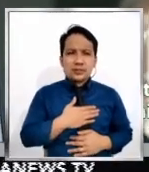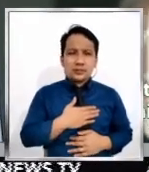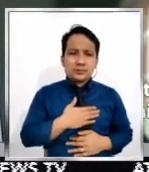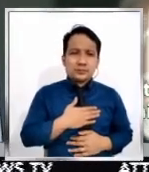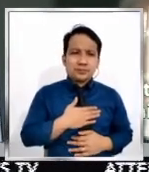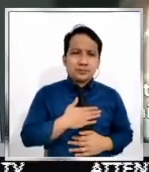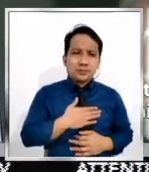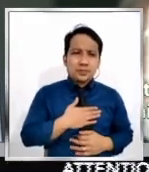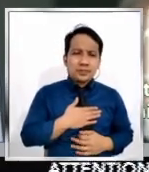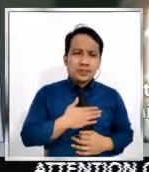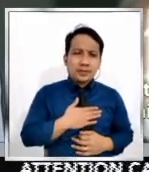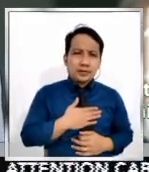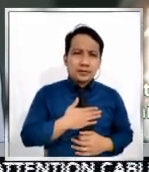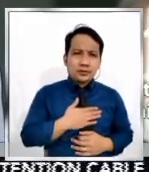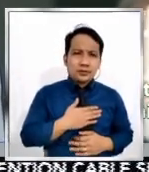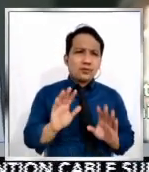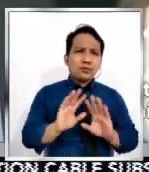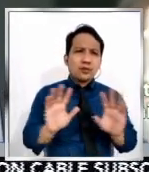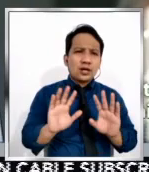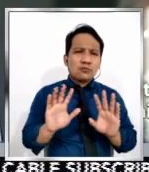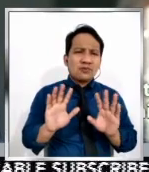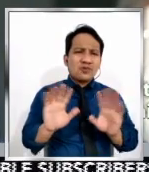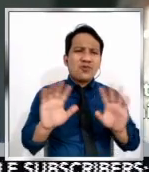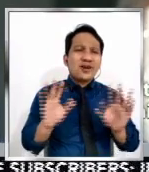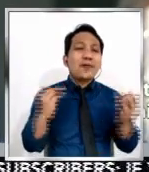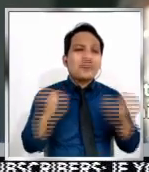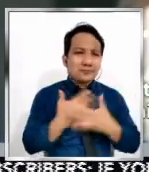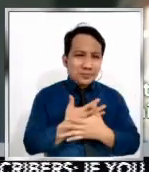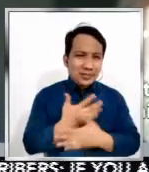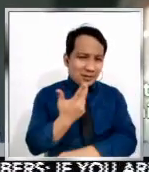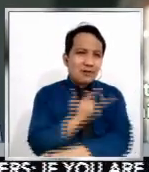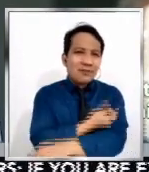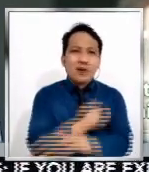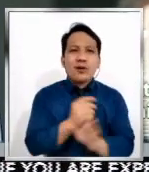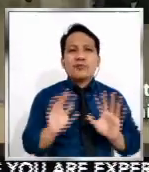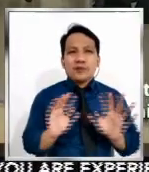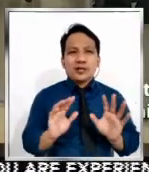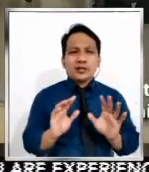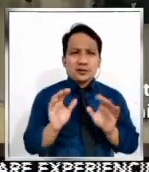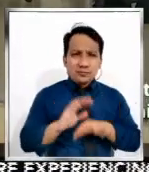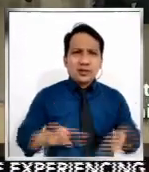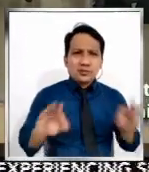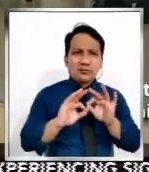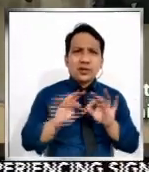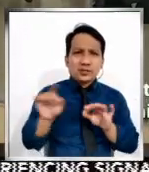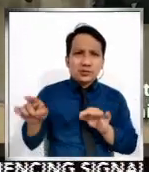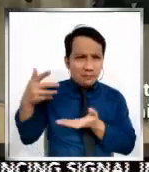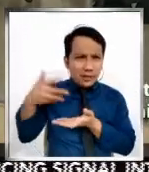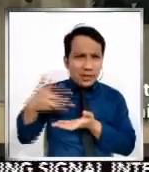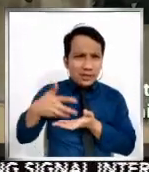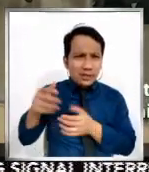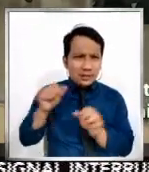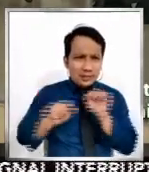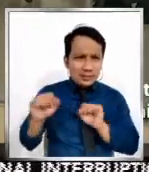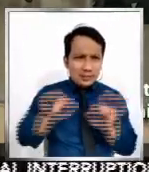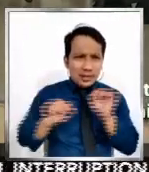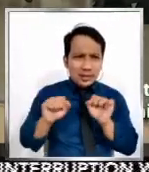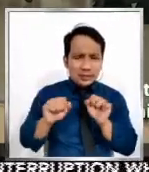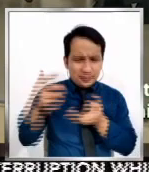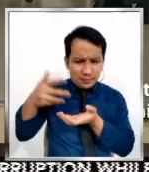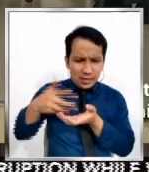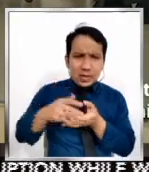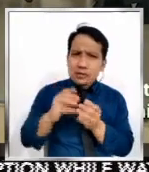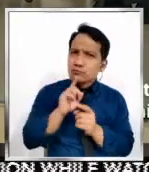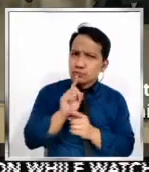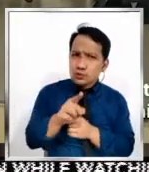your fears aside. These vaccines are backed by science. When everything has settled down, I